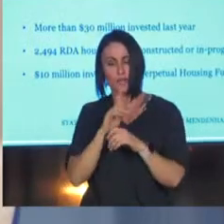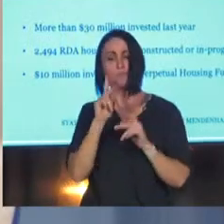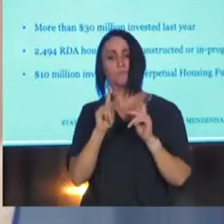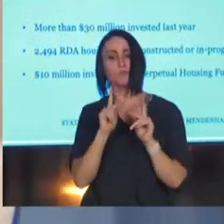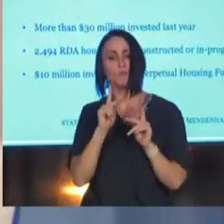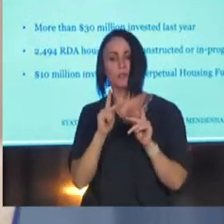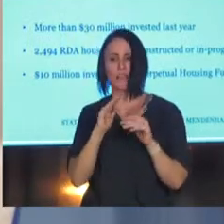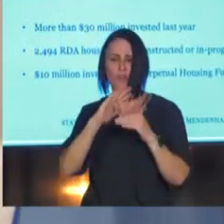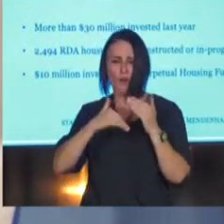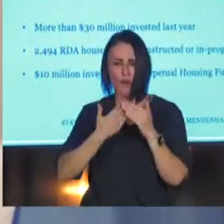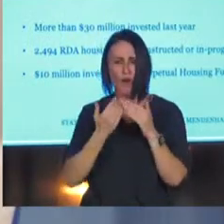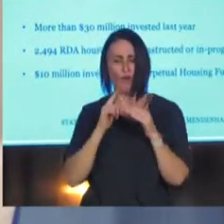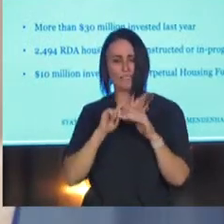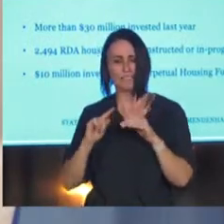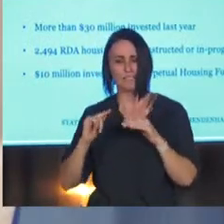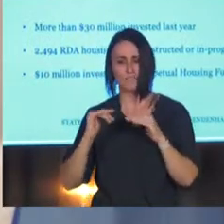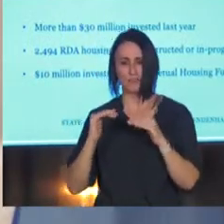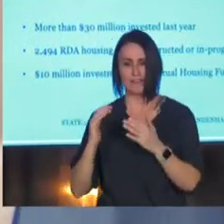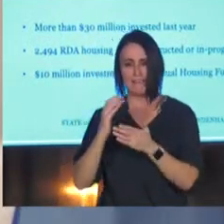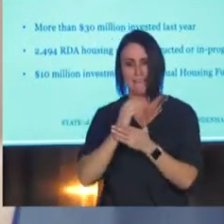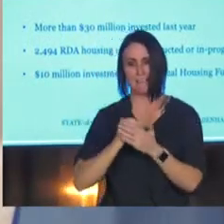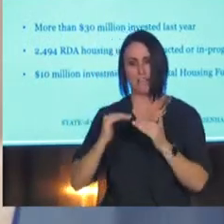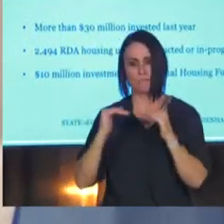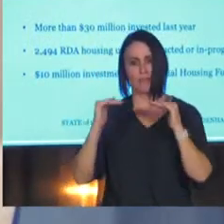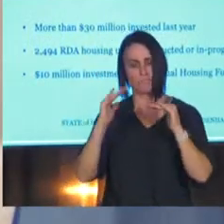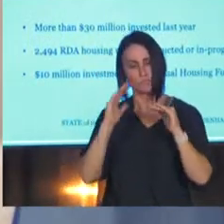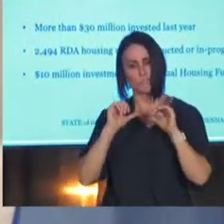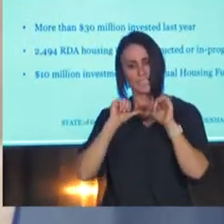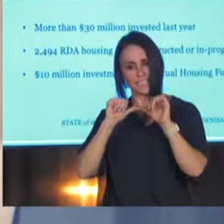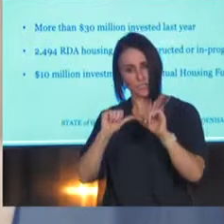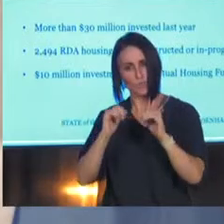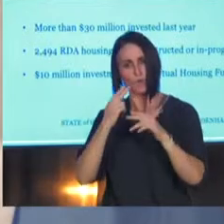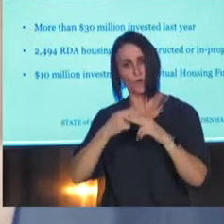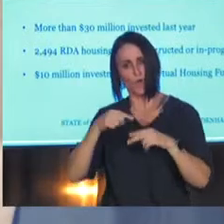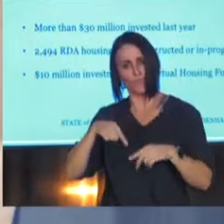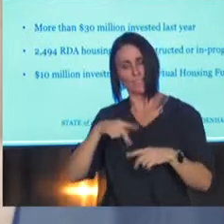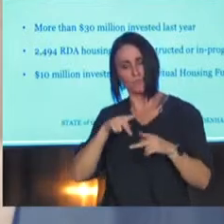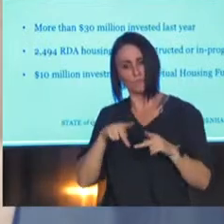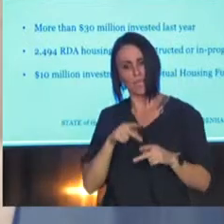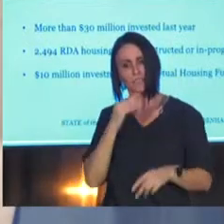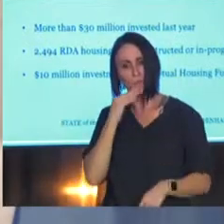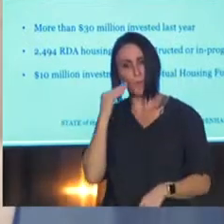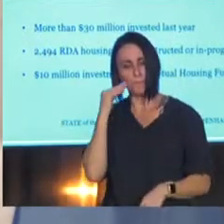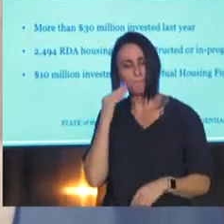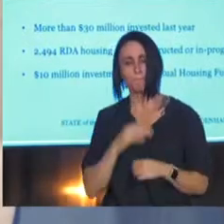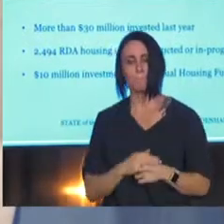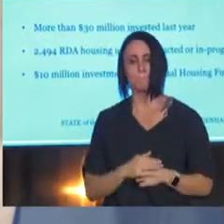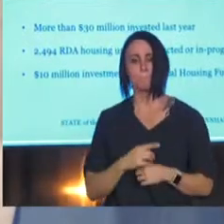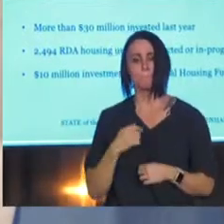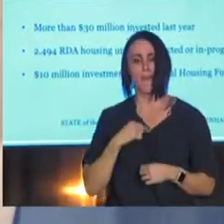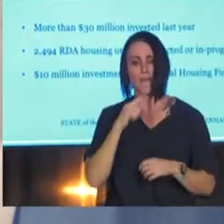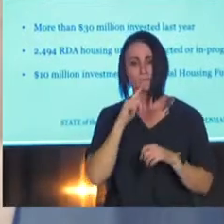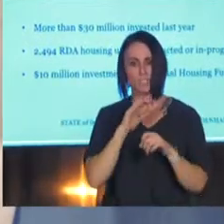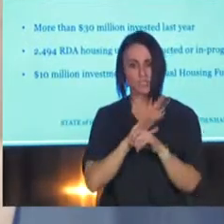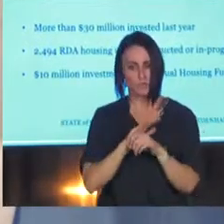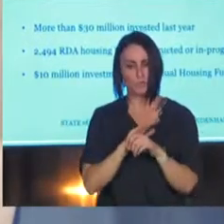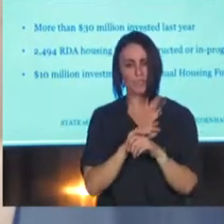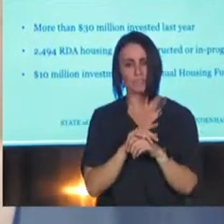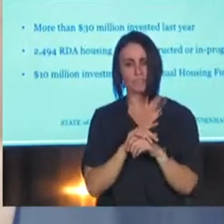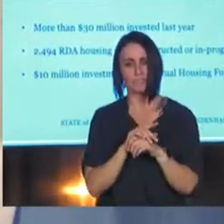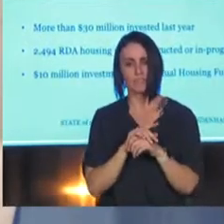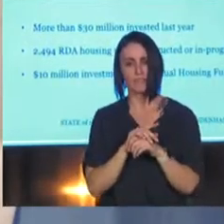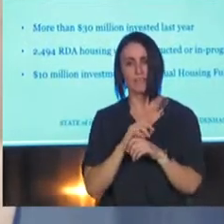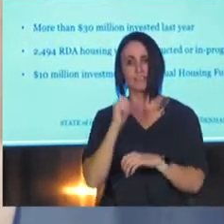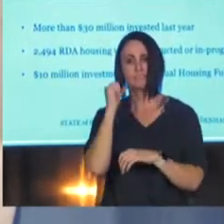people at all income levels will be able to continue to call Salt Lake City home. I'm determined to continue making